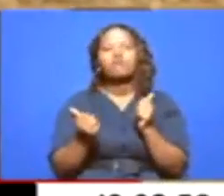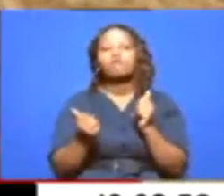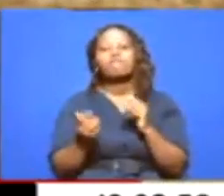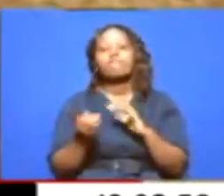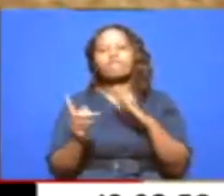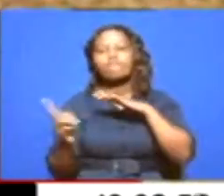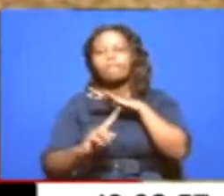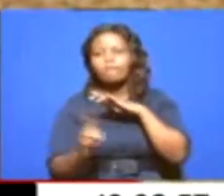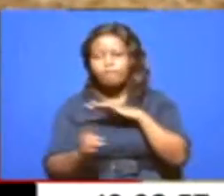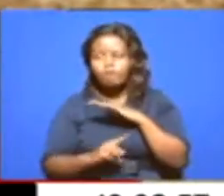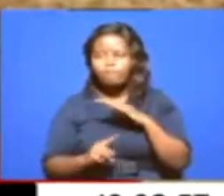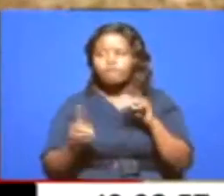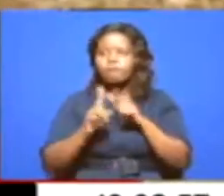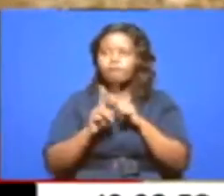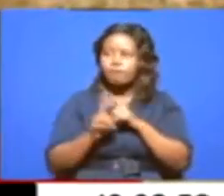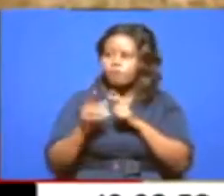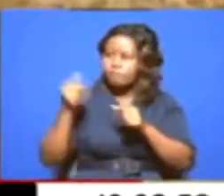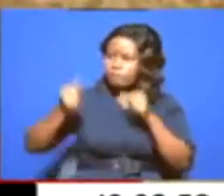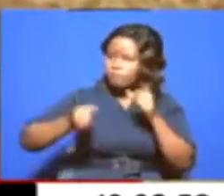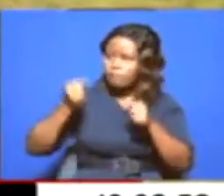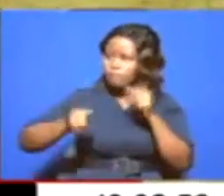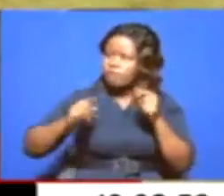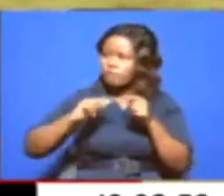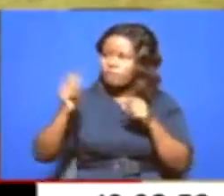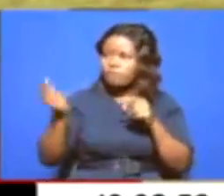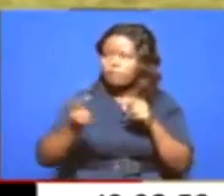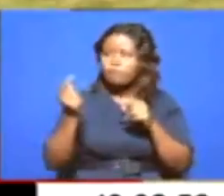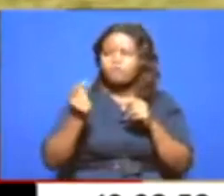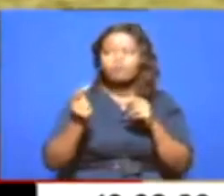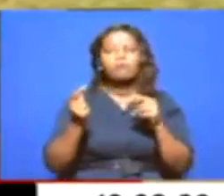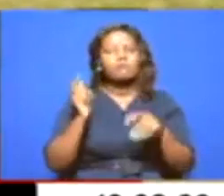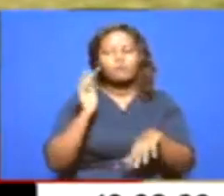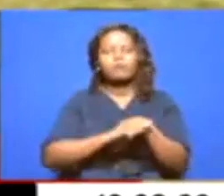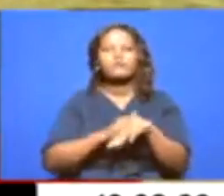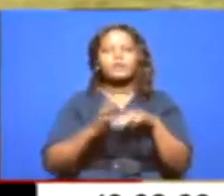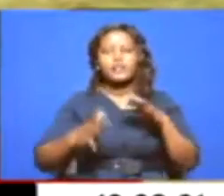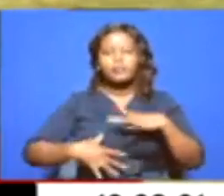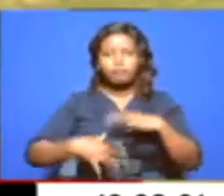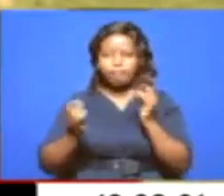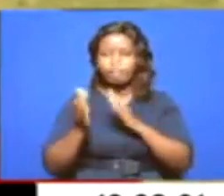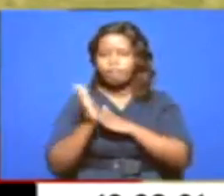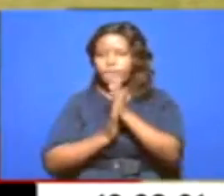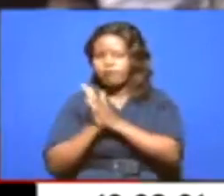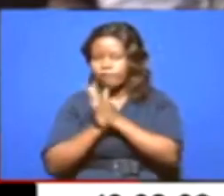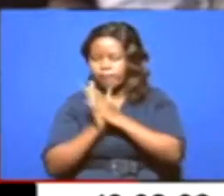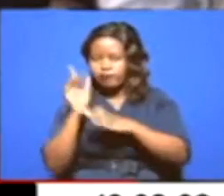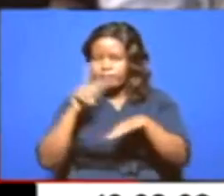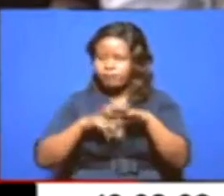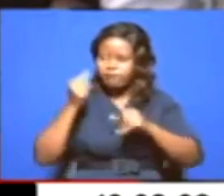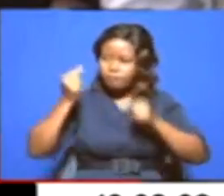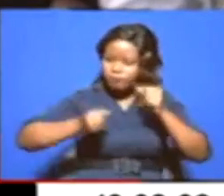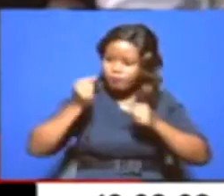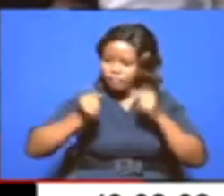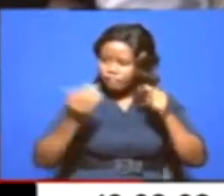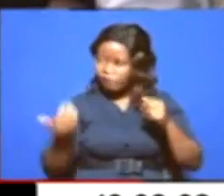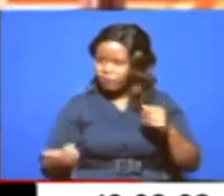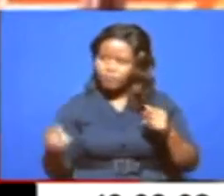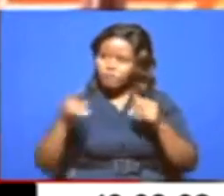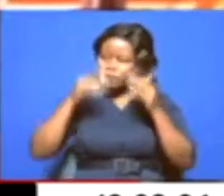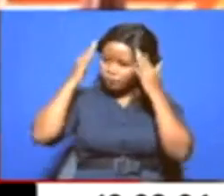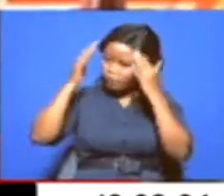and at least Kenya to develop an interest when the athletes are young. So those are the areas that we are looking into. And